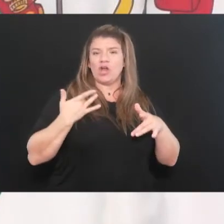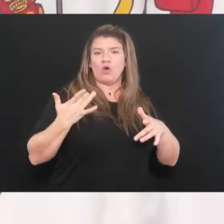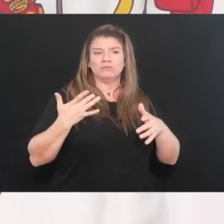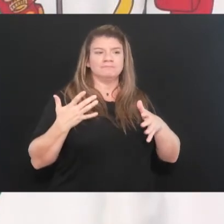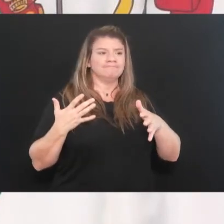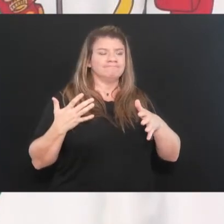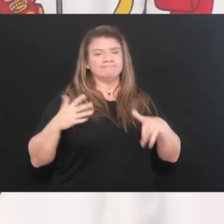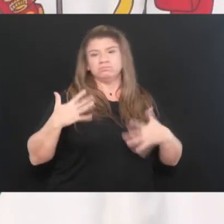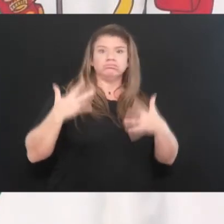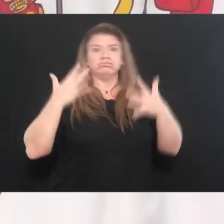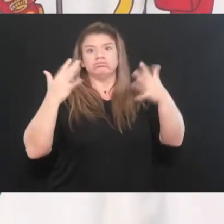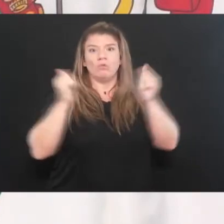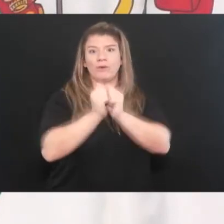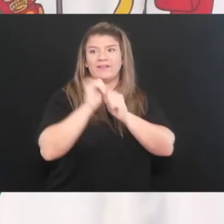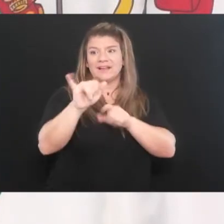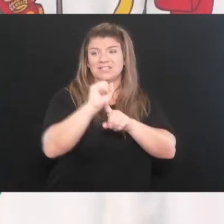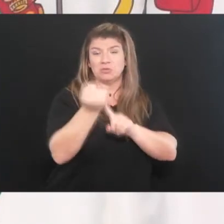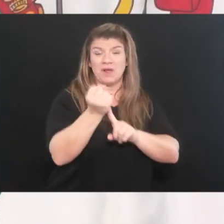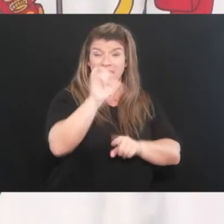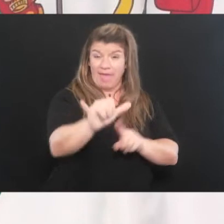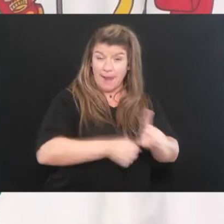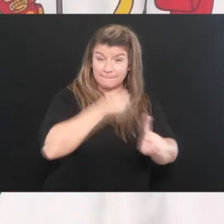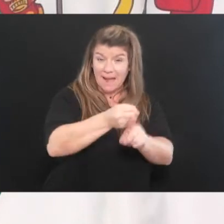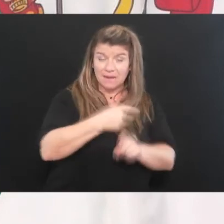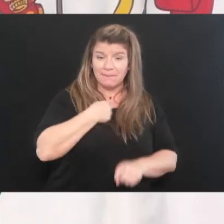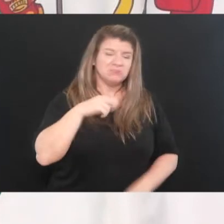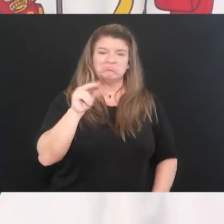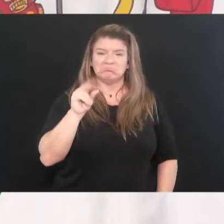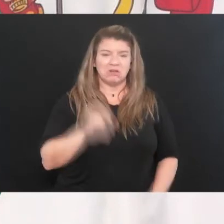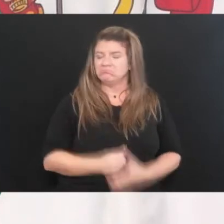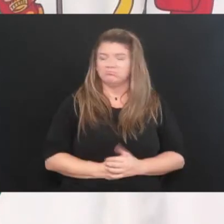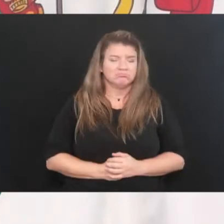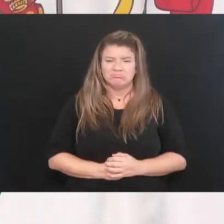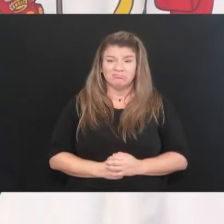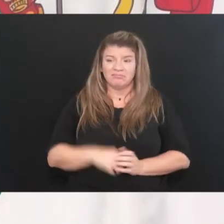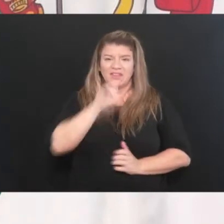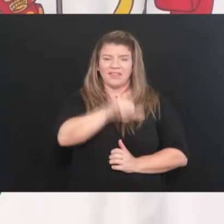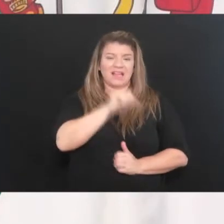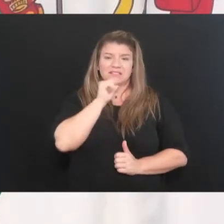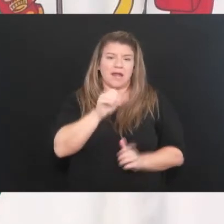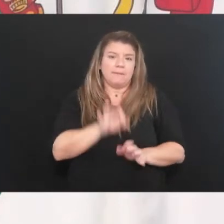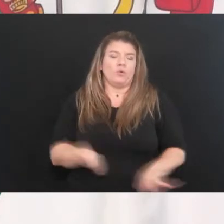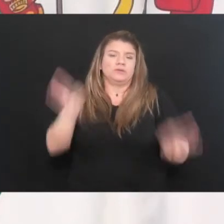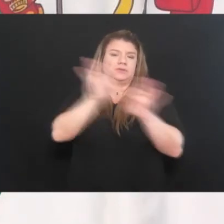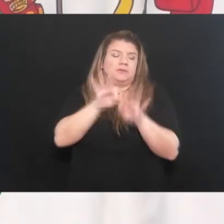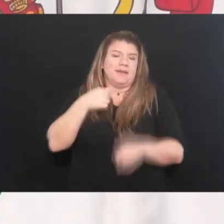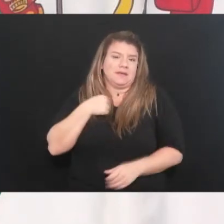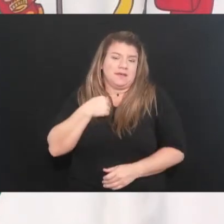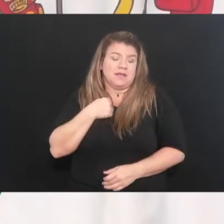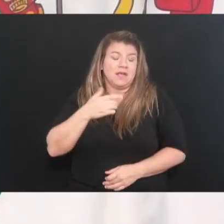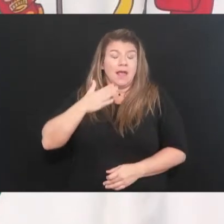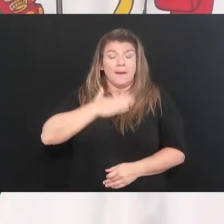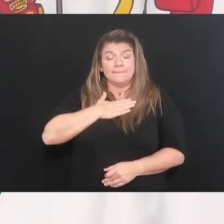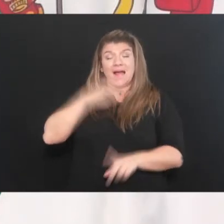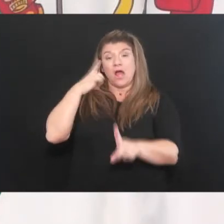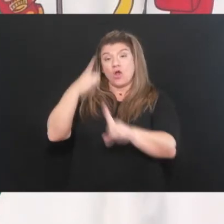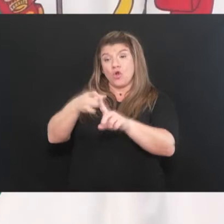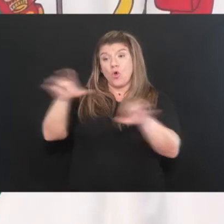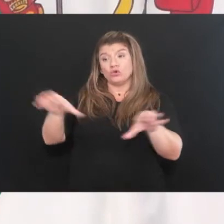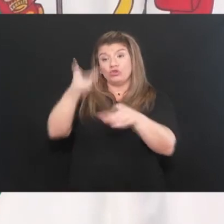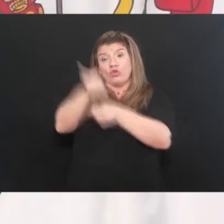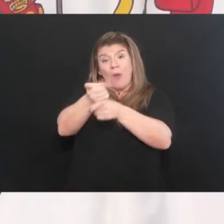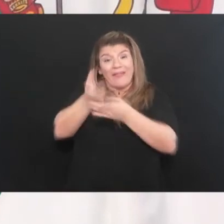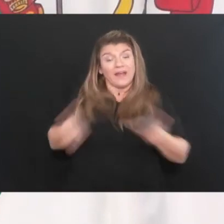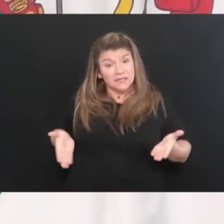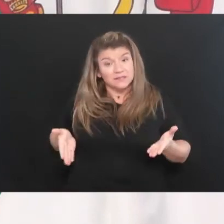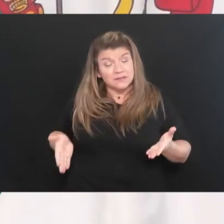everything, that doesn't affect me. That does not matter to me at all. I want to do what's the right thing, and that's what I'm